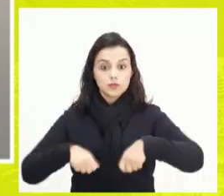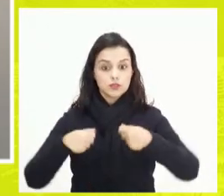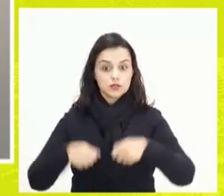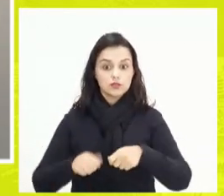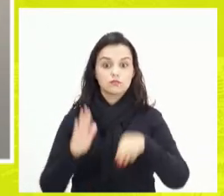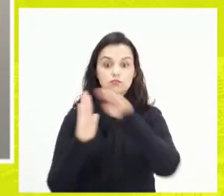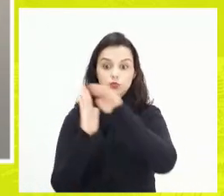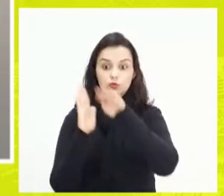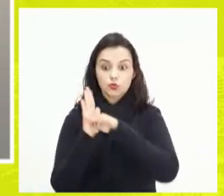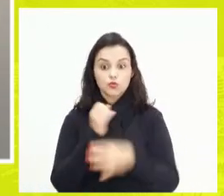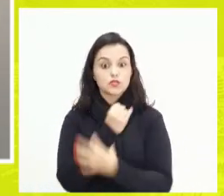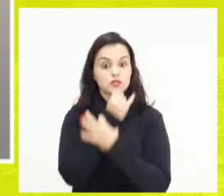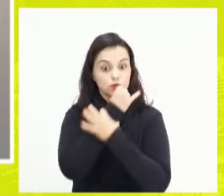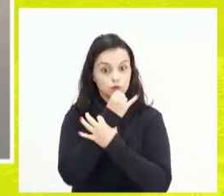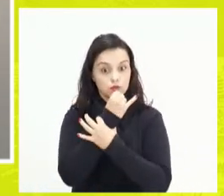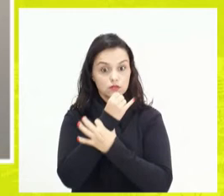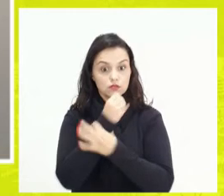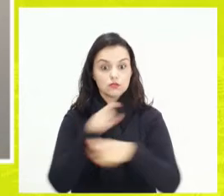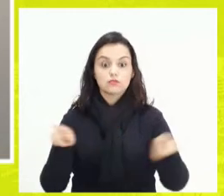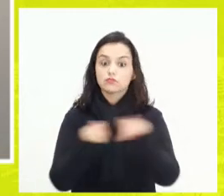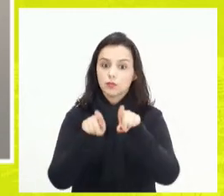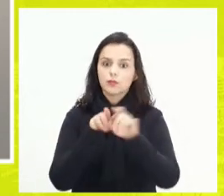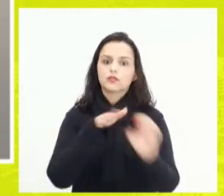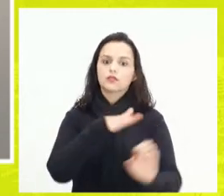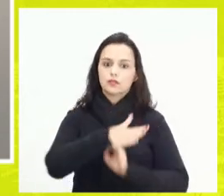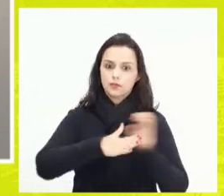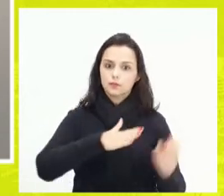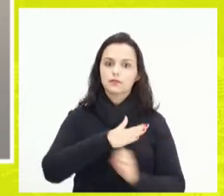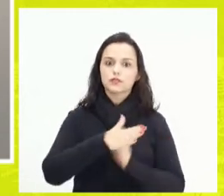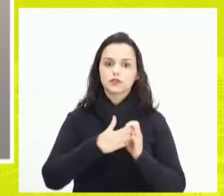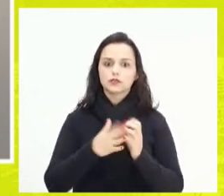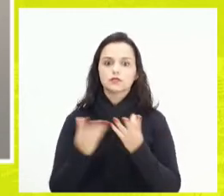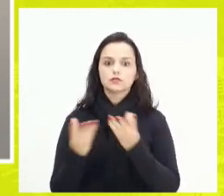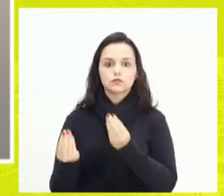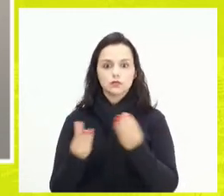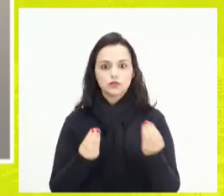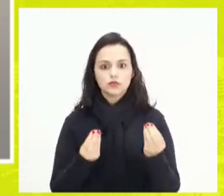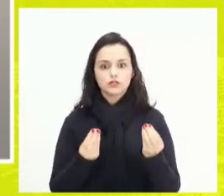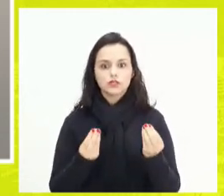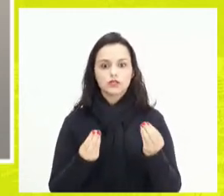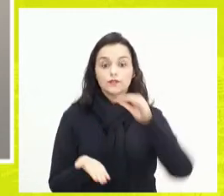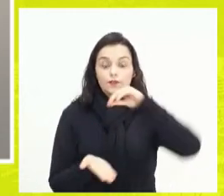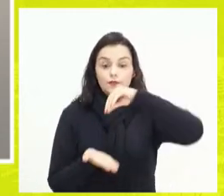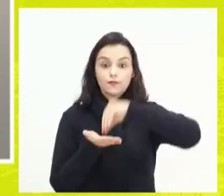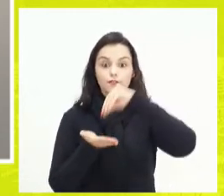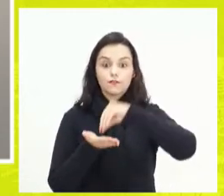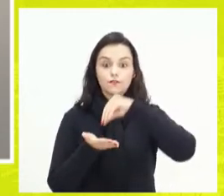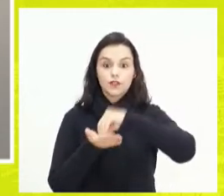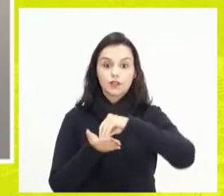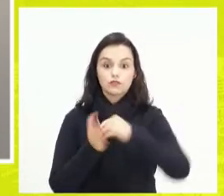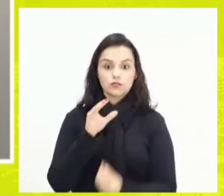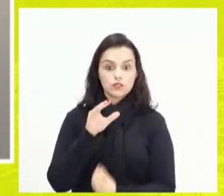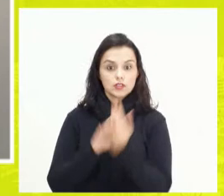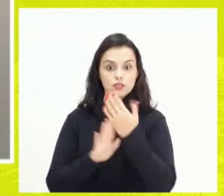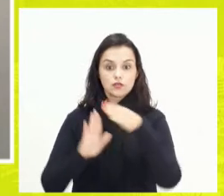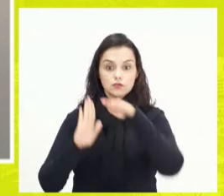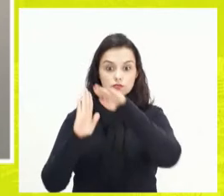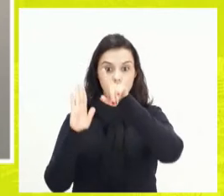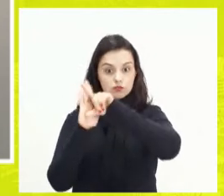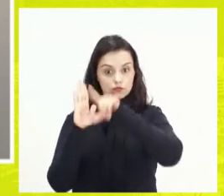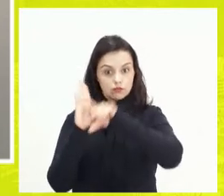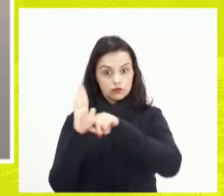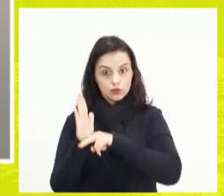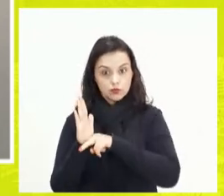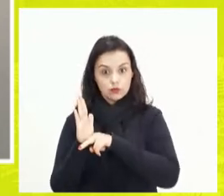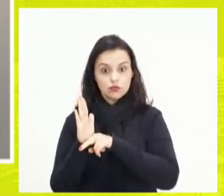provide security for the reporter and the company and a lack of a protocol brings